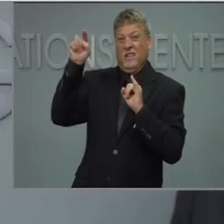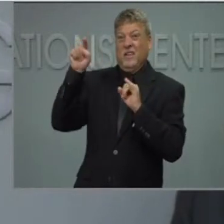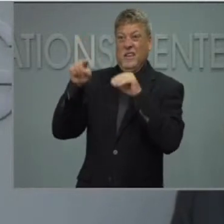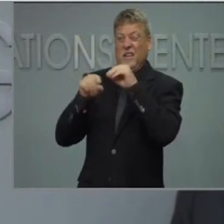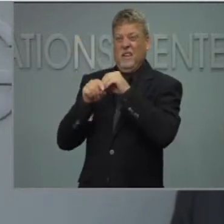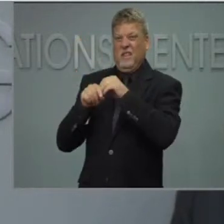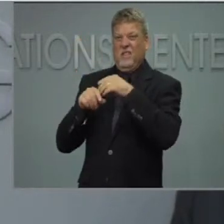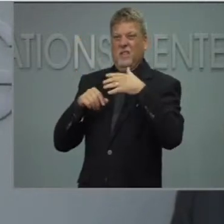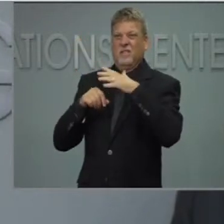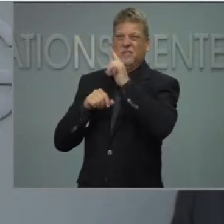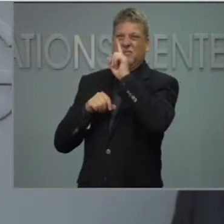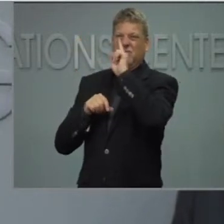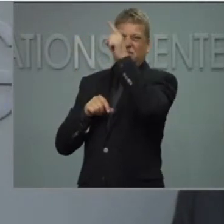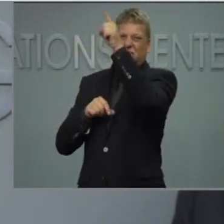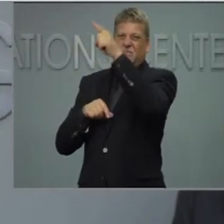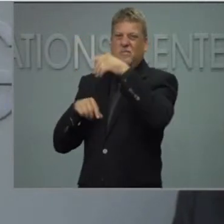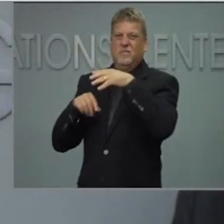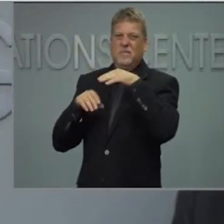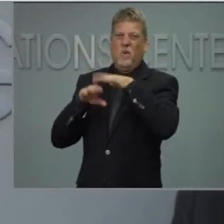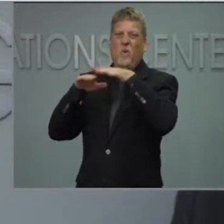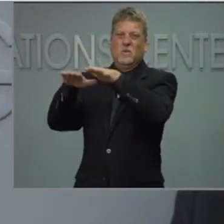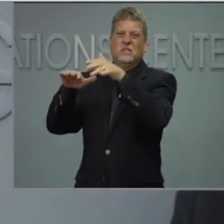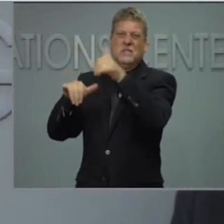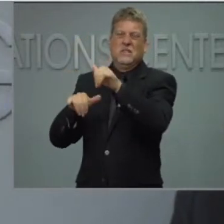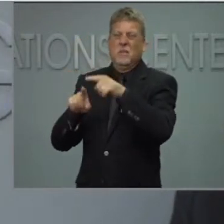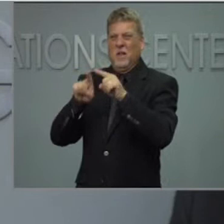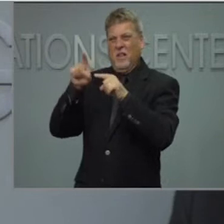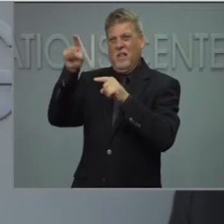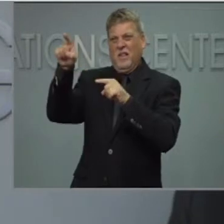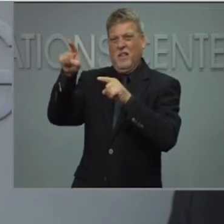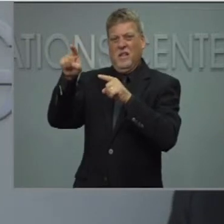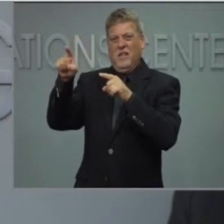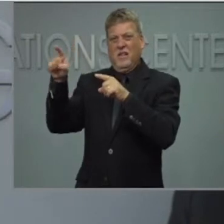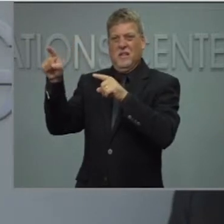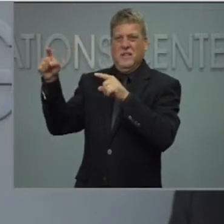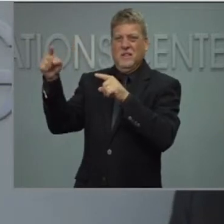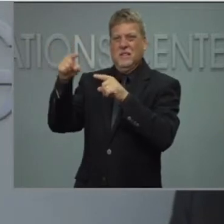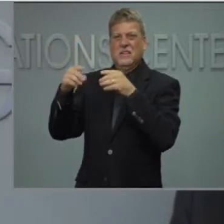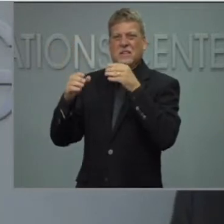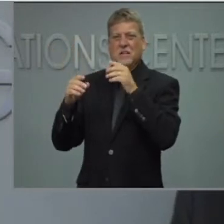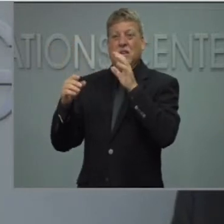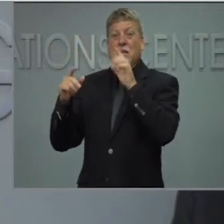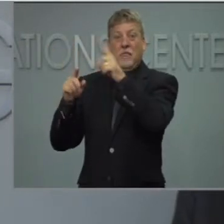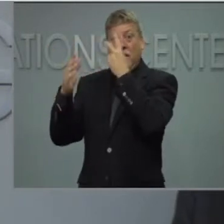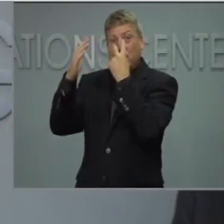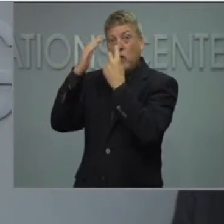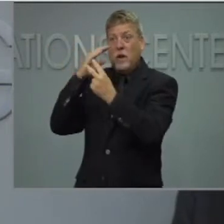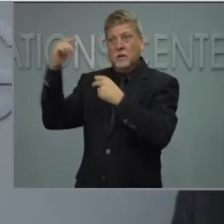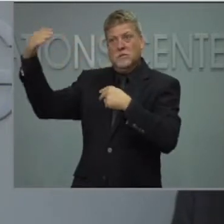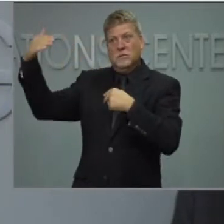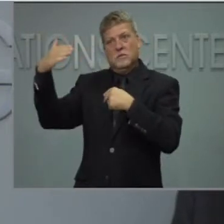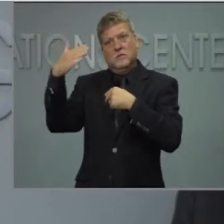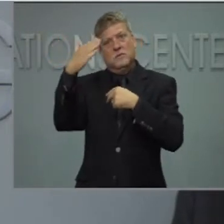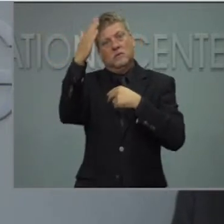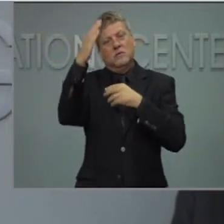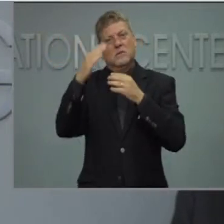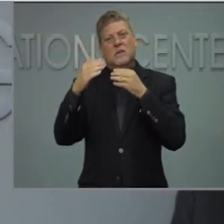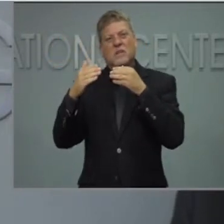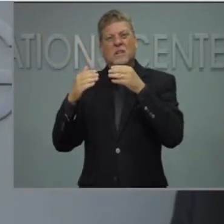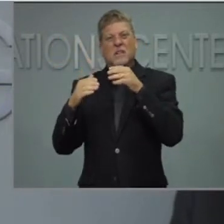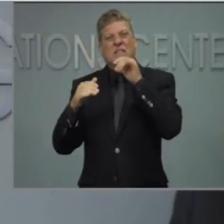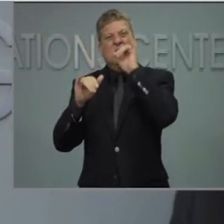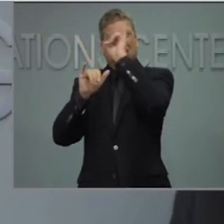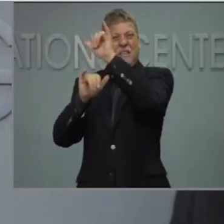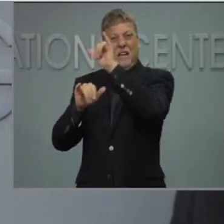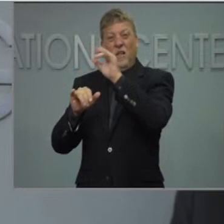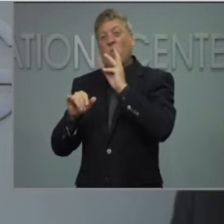still several hundred miles off the coast, or forecast to be several hundred miles off the coast of Cape Hatteras. That could still have some impacts to eastern North